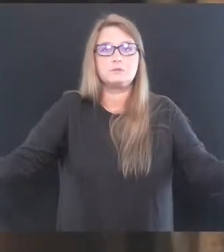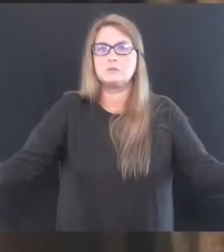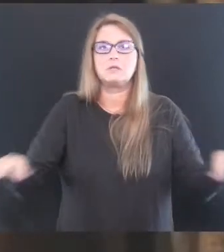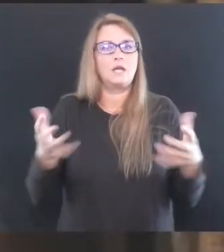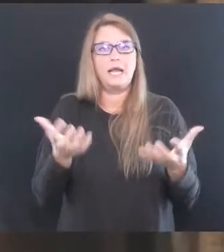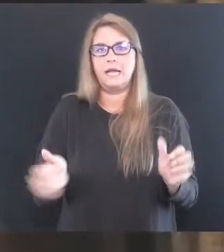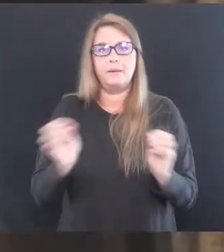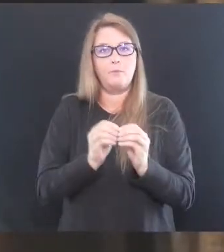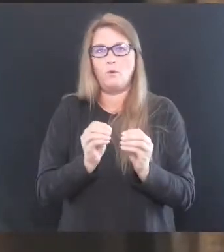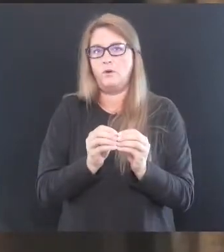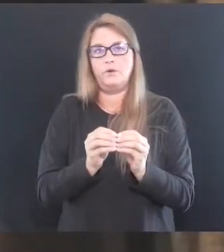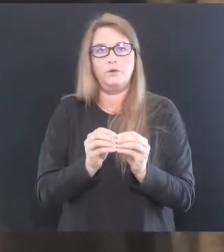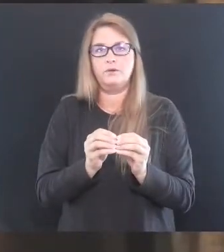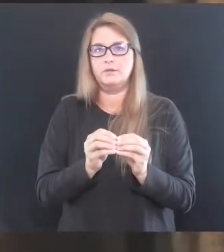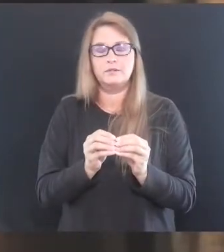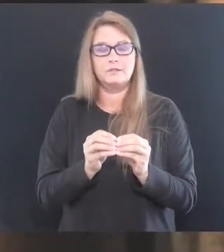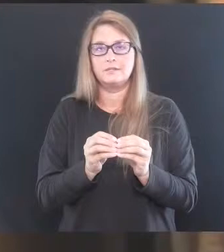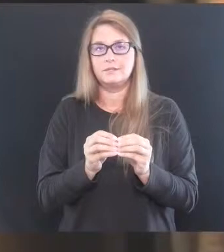is